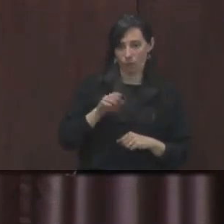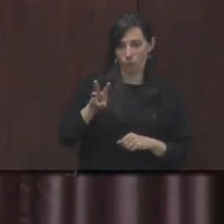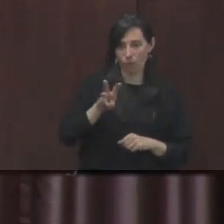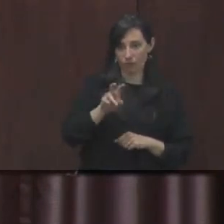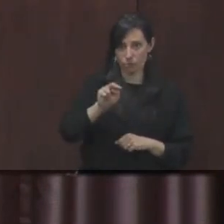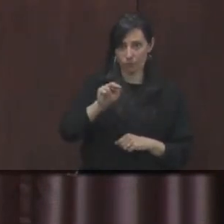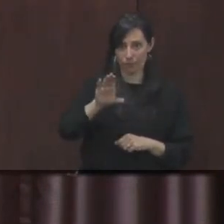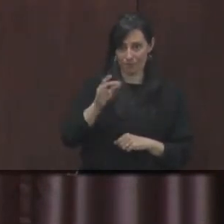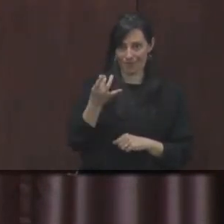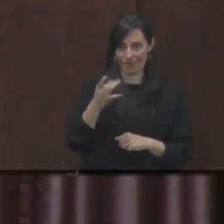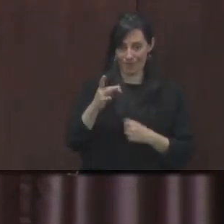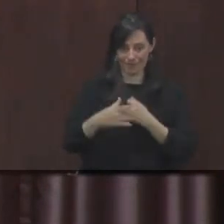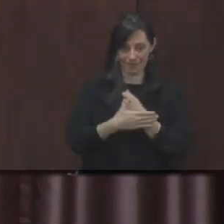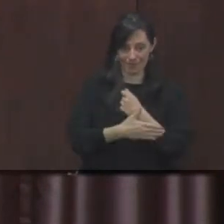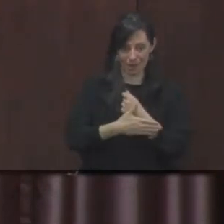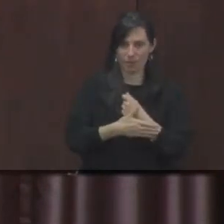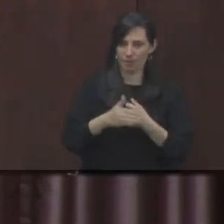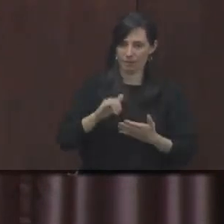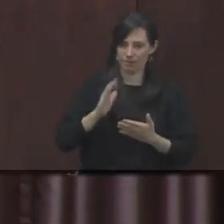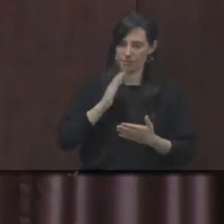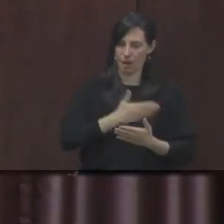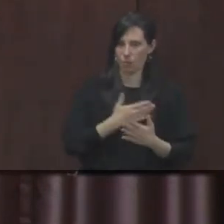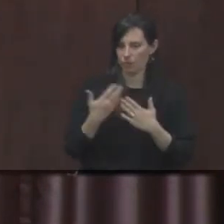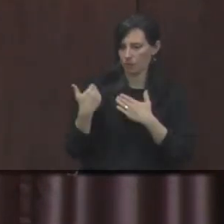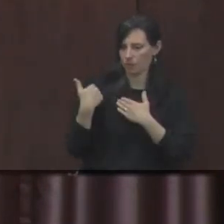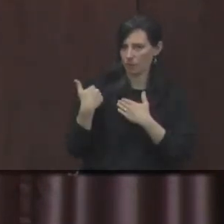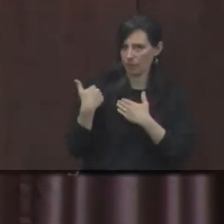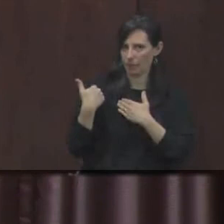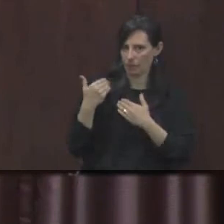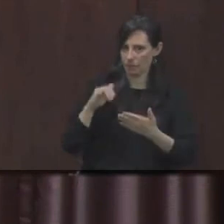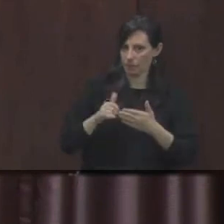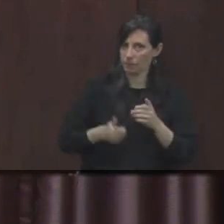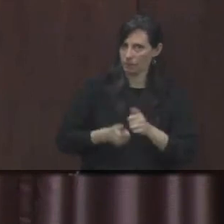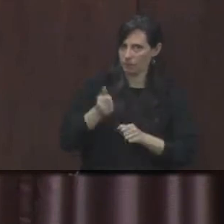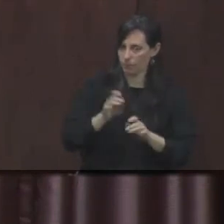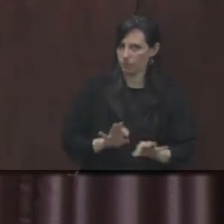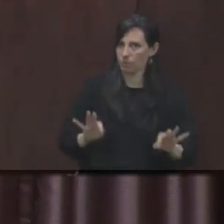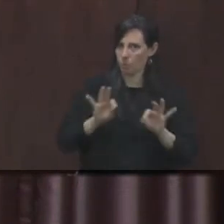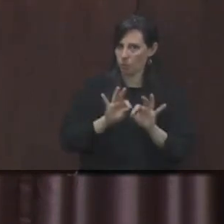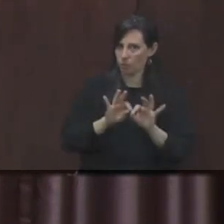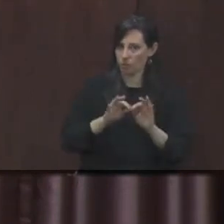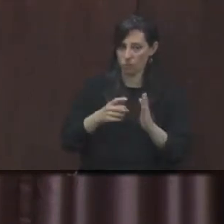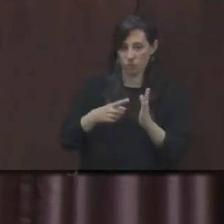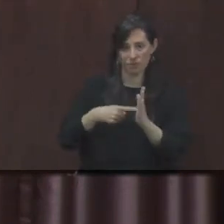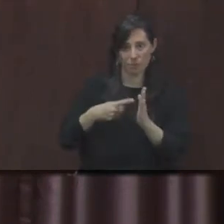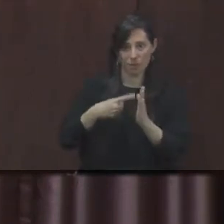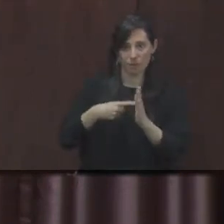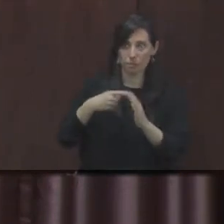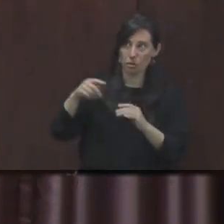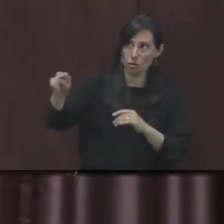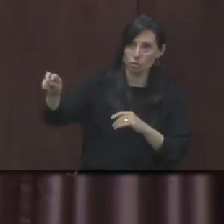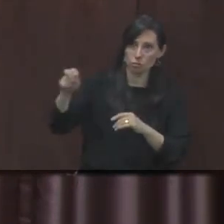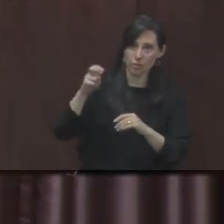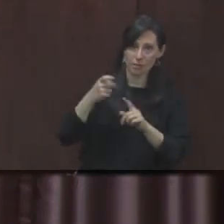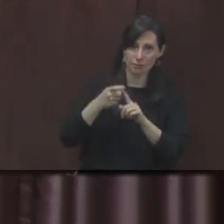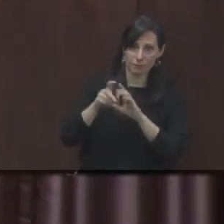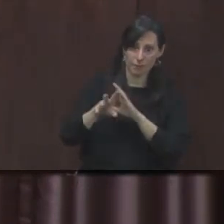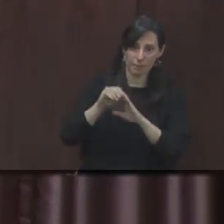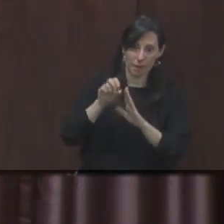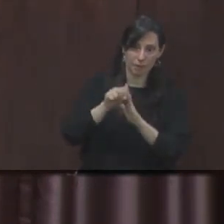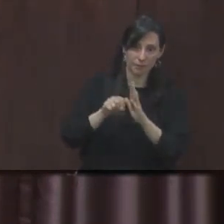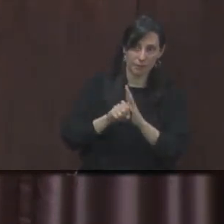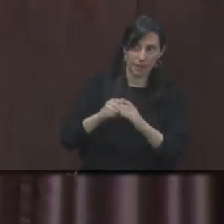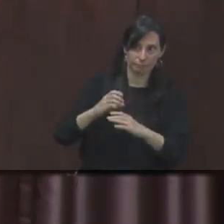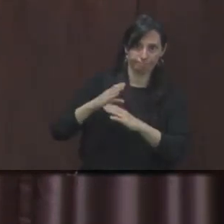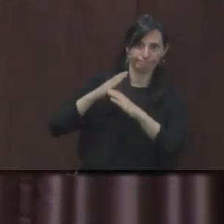our priority and our responsibility. And so there have been times when we've, stopped transfers from out of state for inpatient beds because we